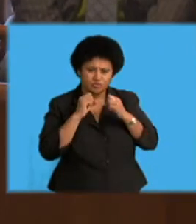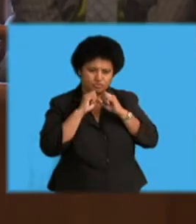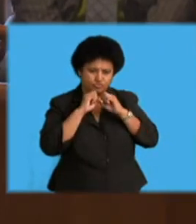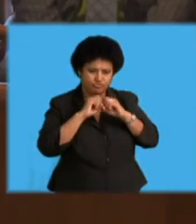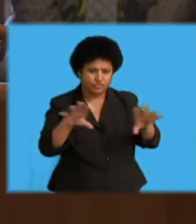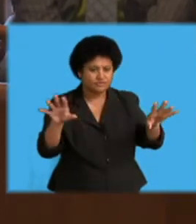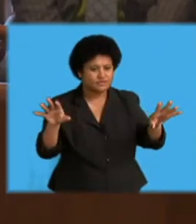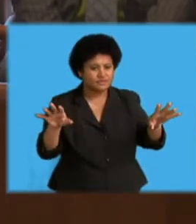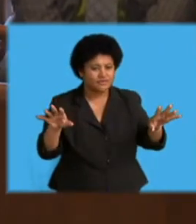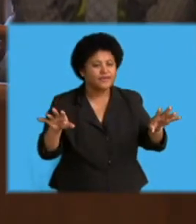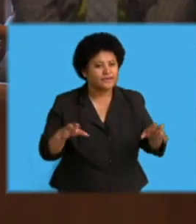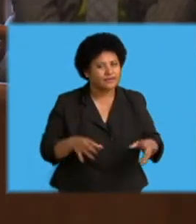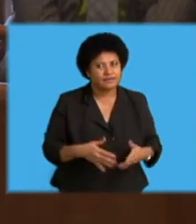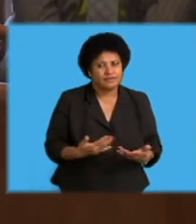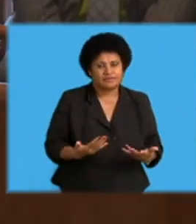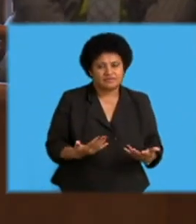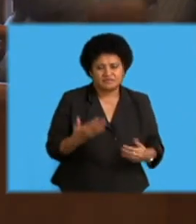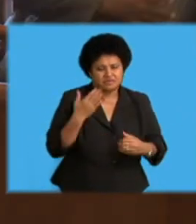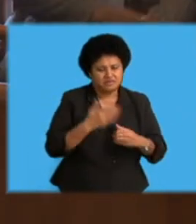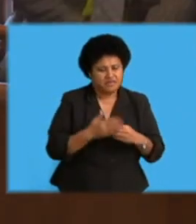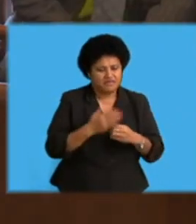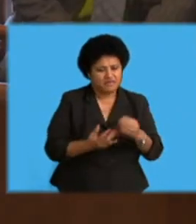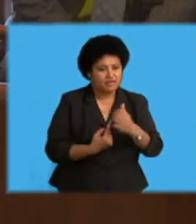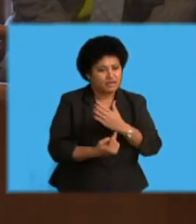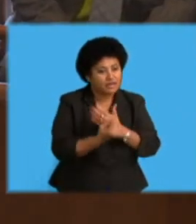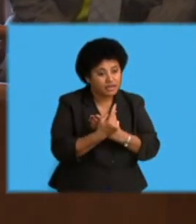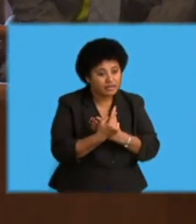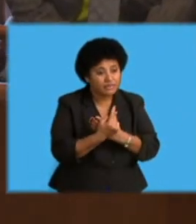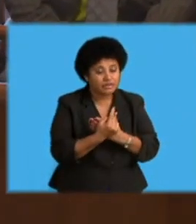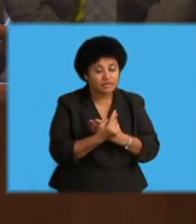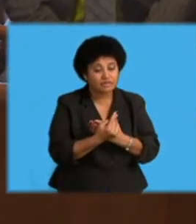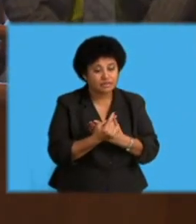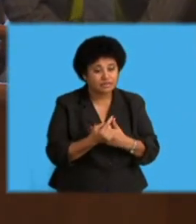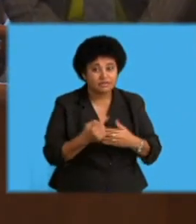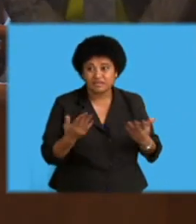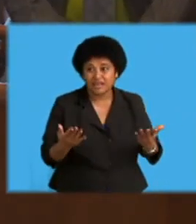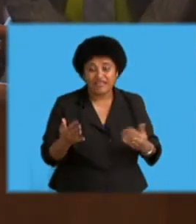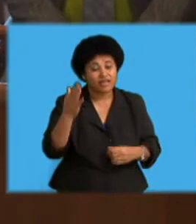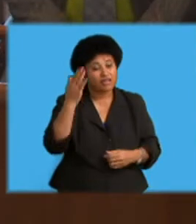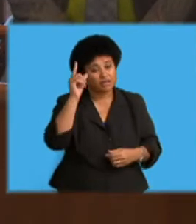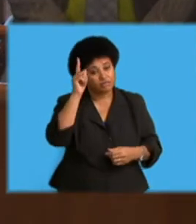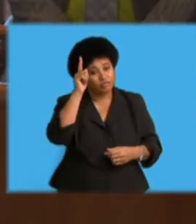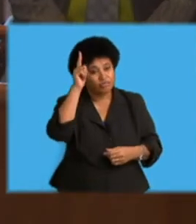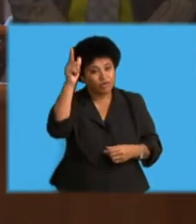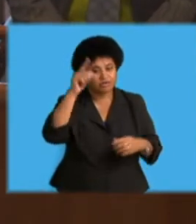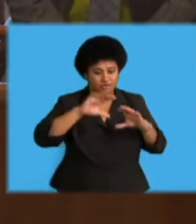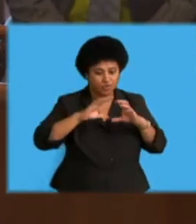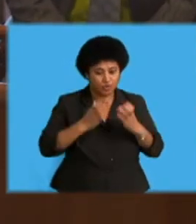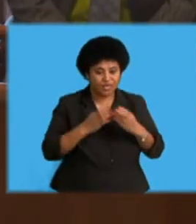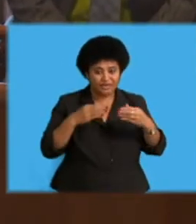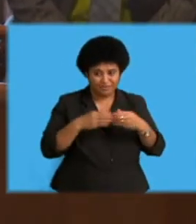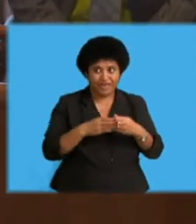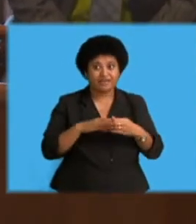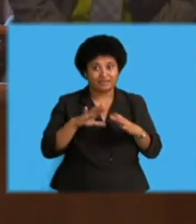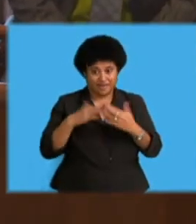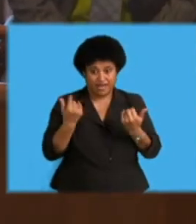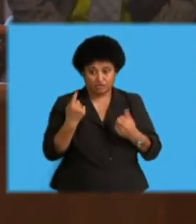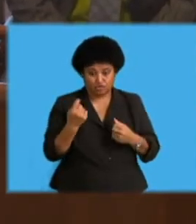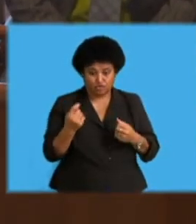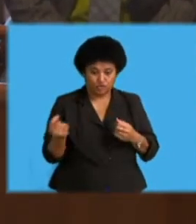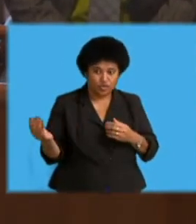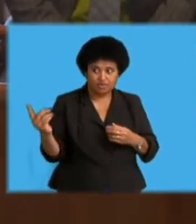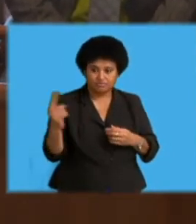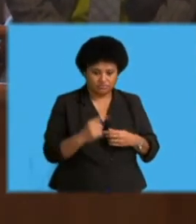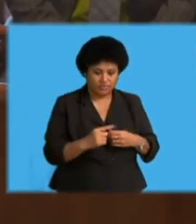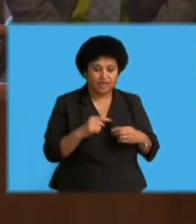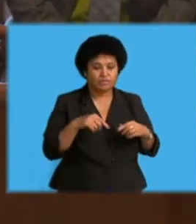thing. So the fact of the matter is that here you have the head of the World Bank, who will be heading the regional office in Fiji, to